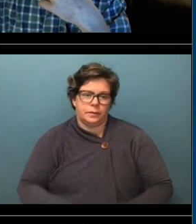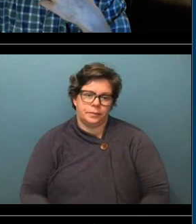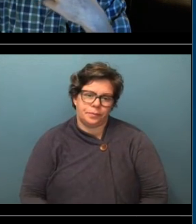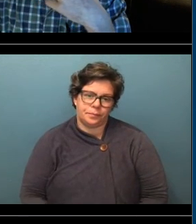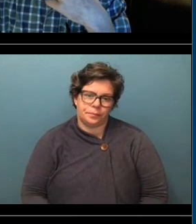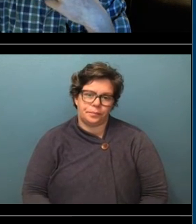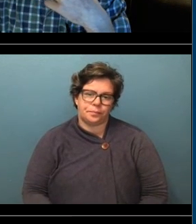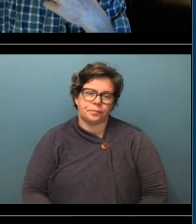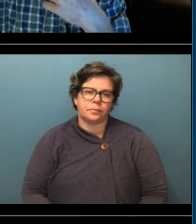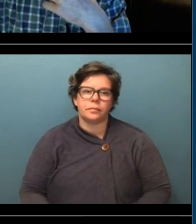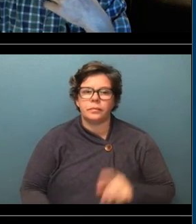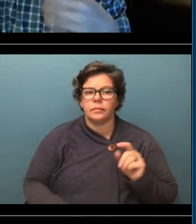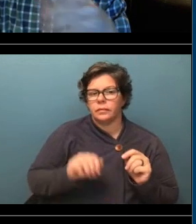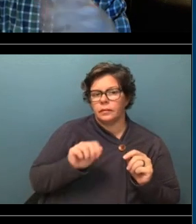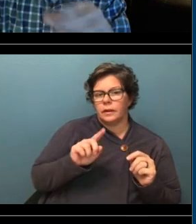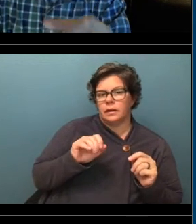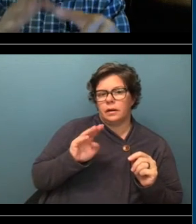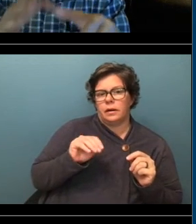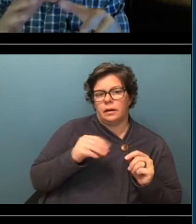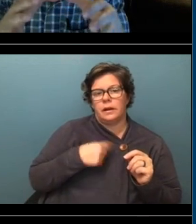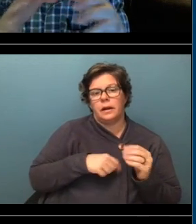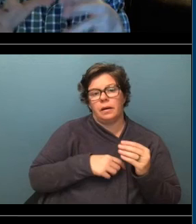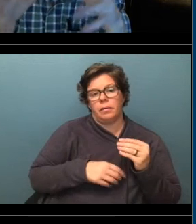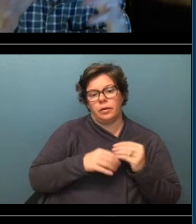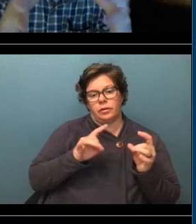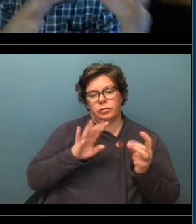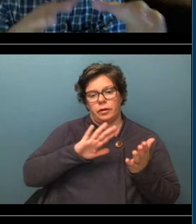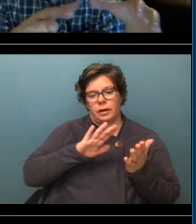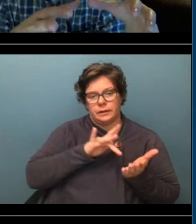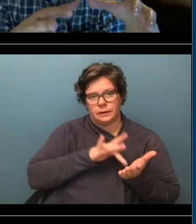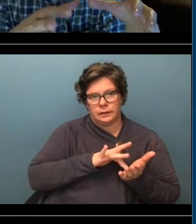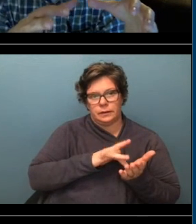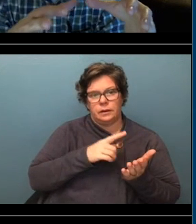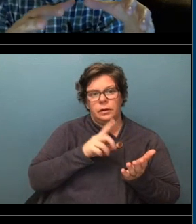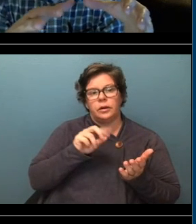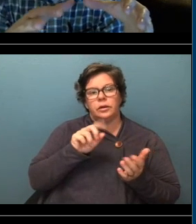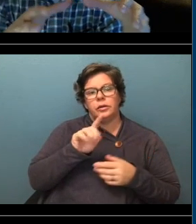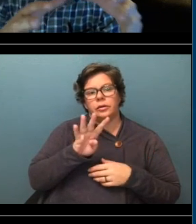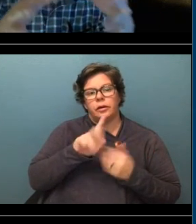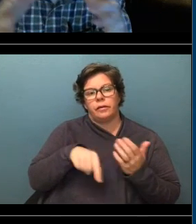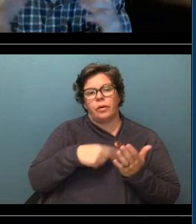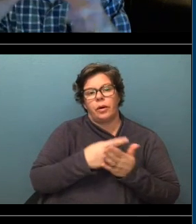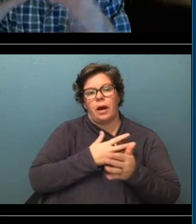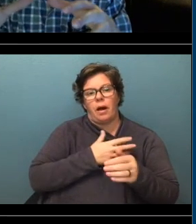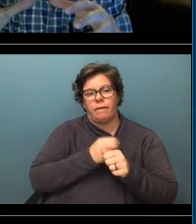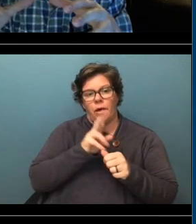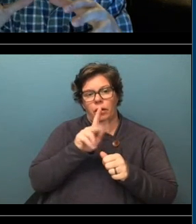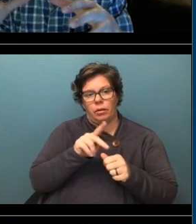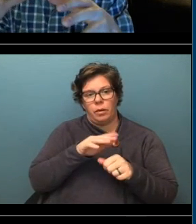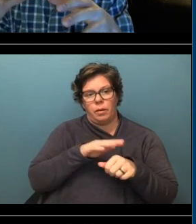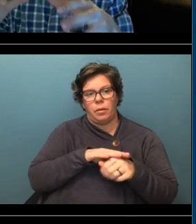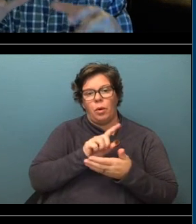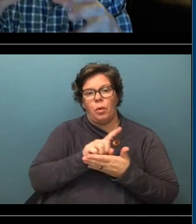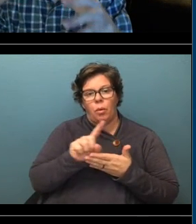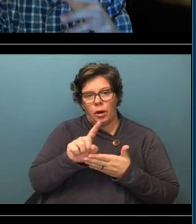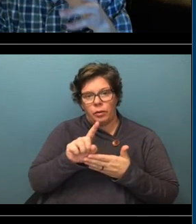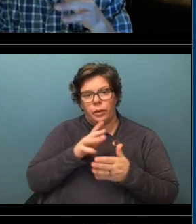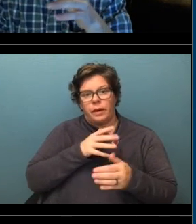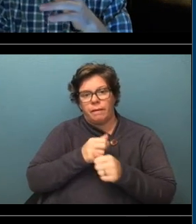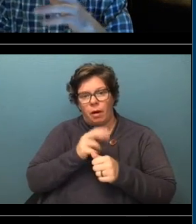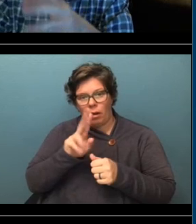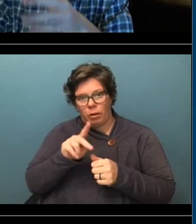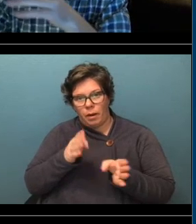And regarding the crisis center, I was just going to add that we do complete a 24-hour follow-up, a 1-week follow-up, and then